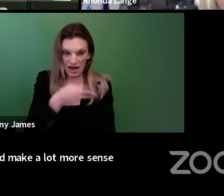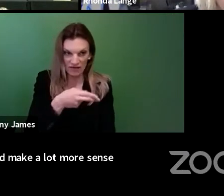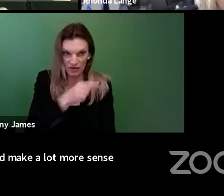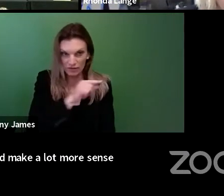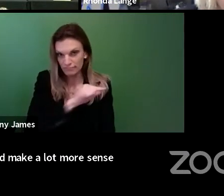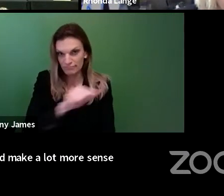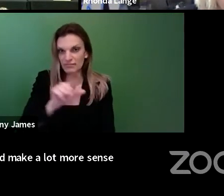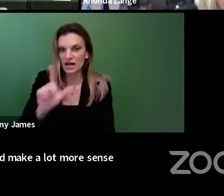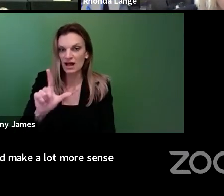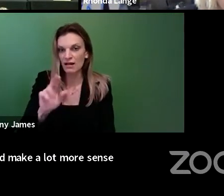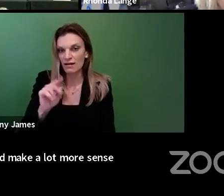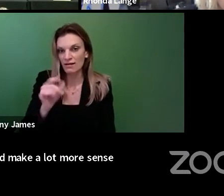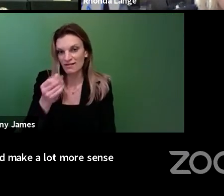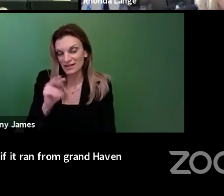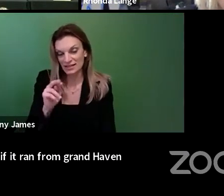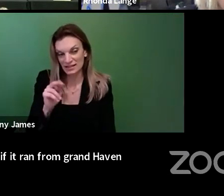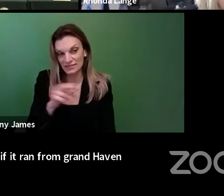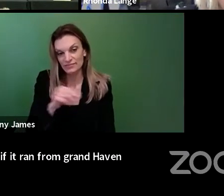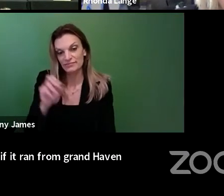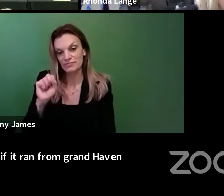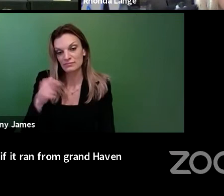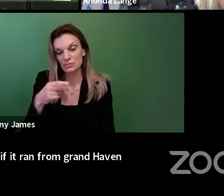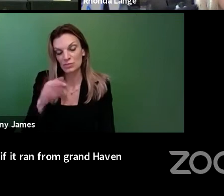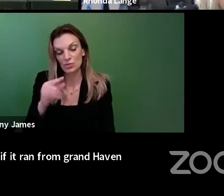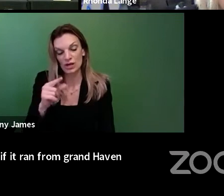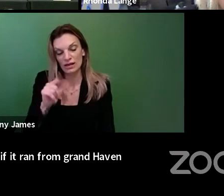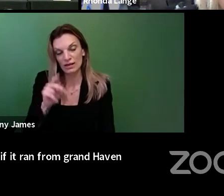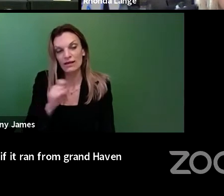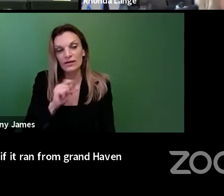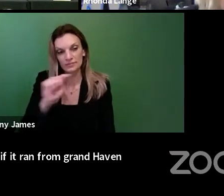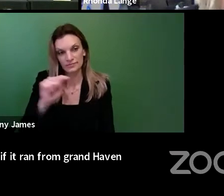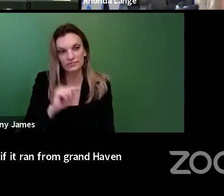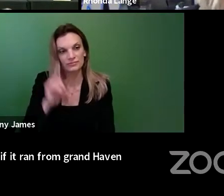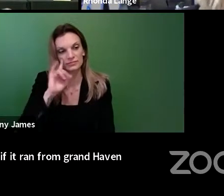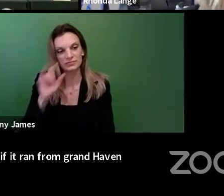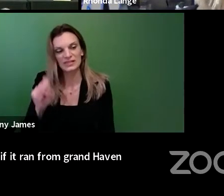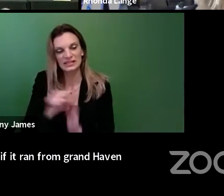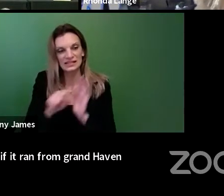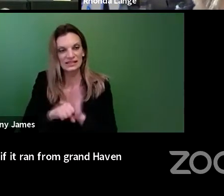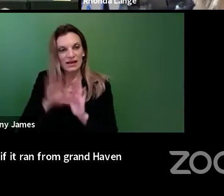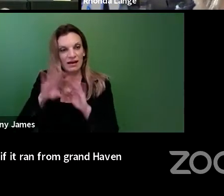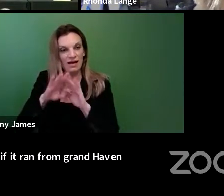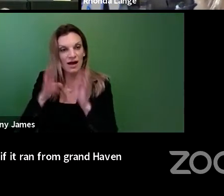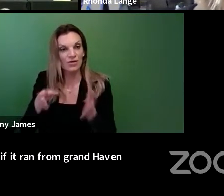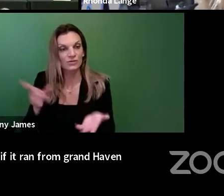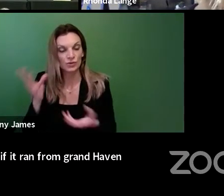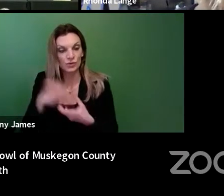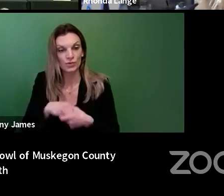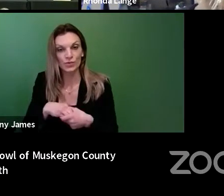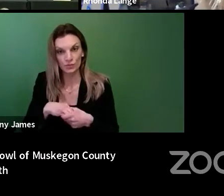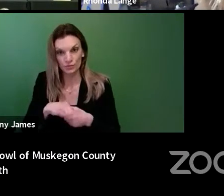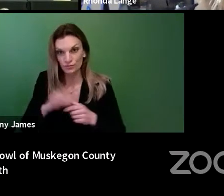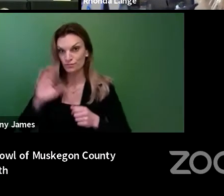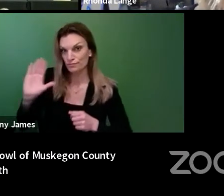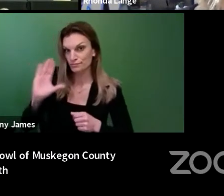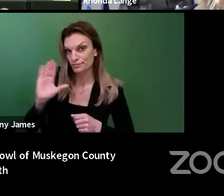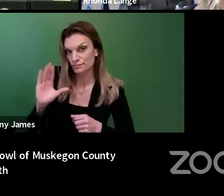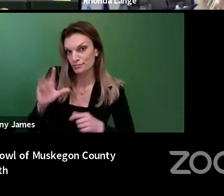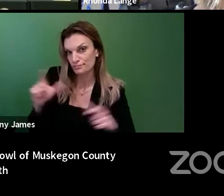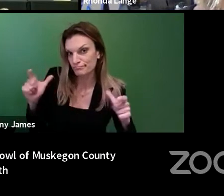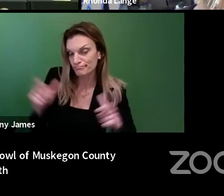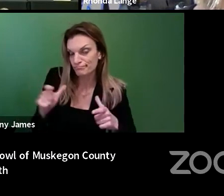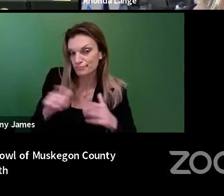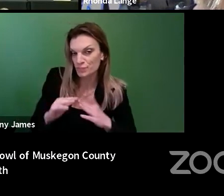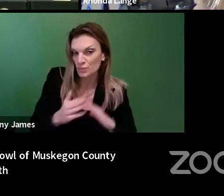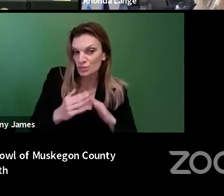Ludington, including Spring Lake and all of Muskegon County. The same with the state house, including the tightly connected